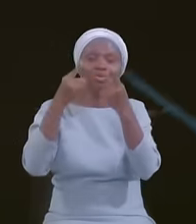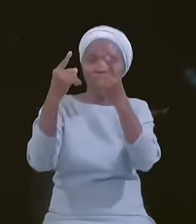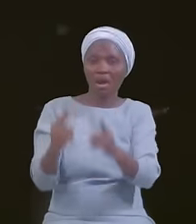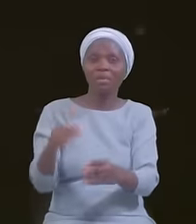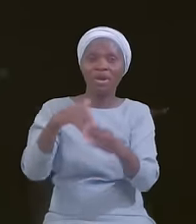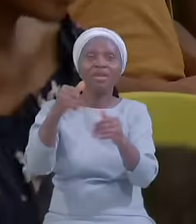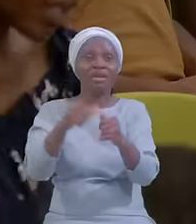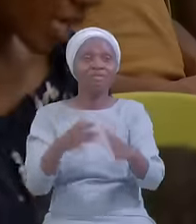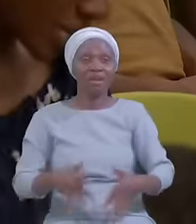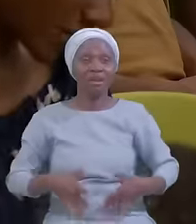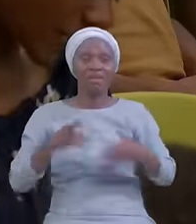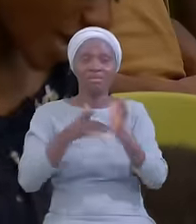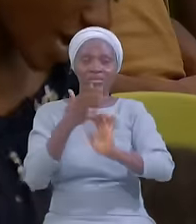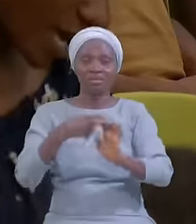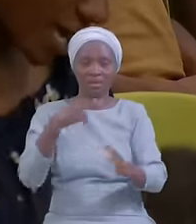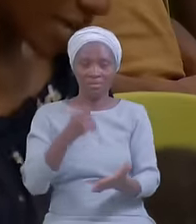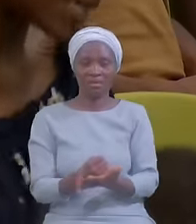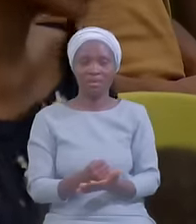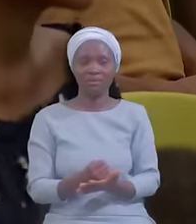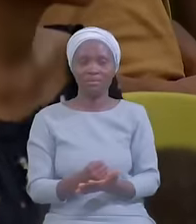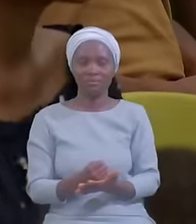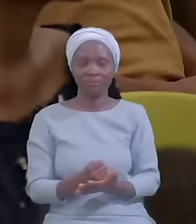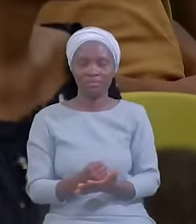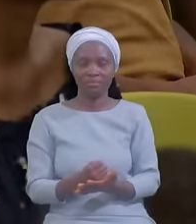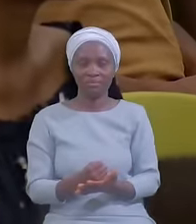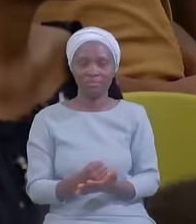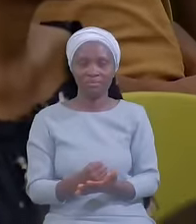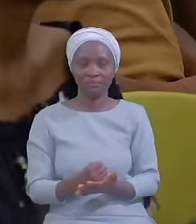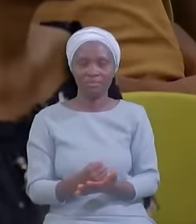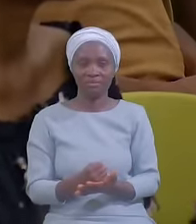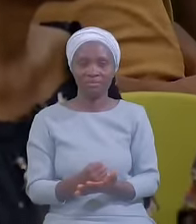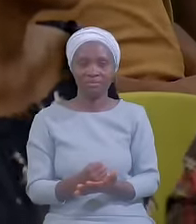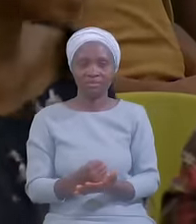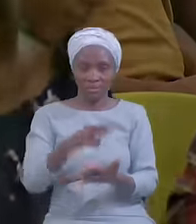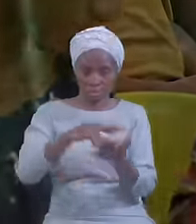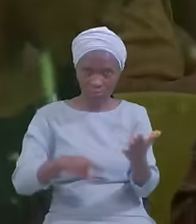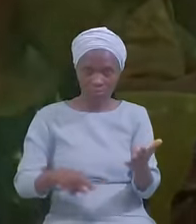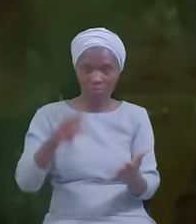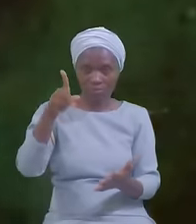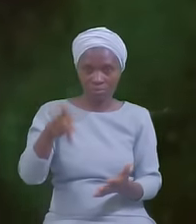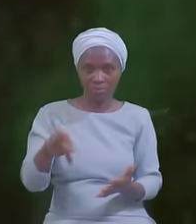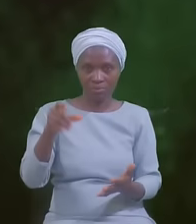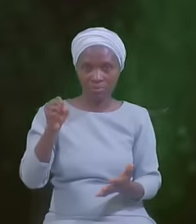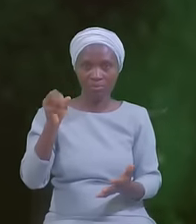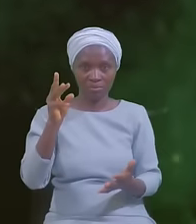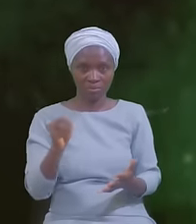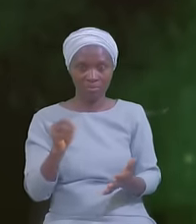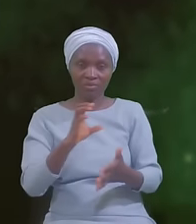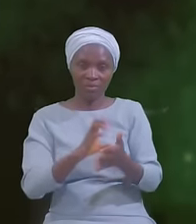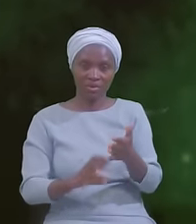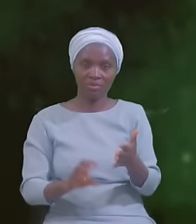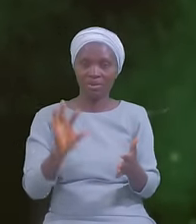in Jesus' name. Look at Psalm 16. I'm reading from verse